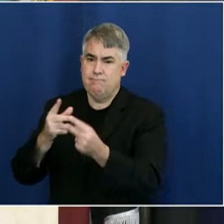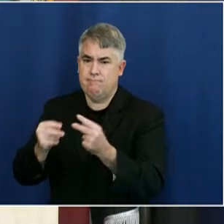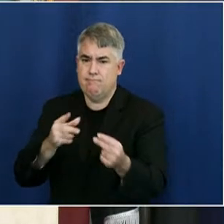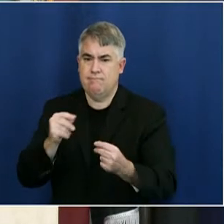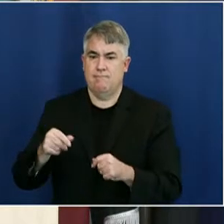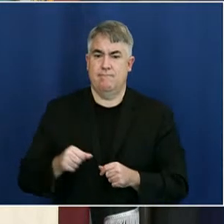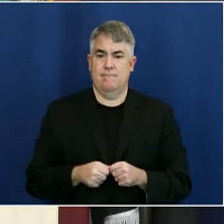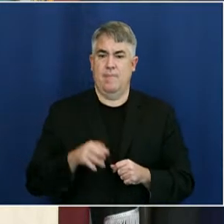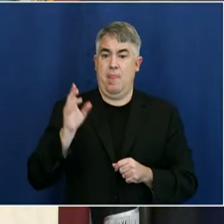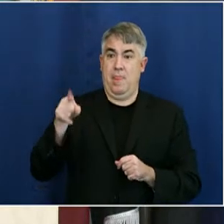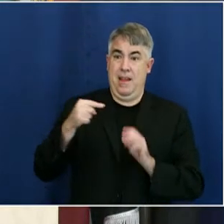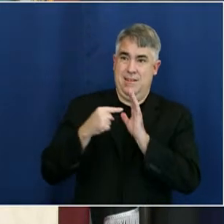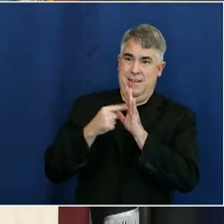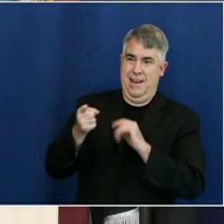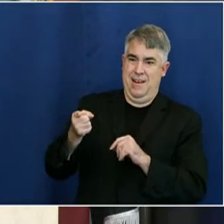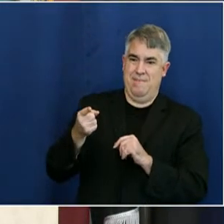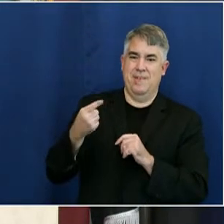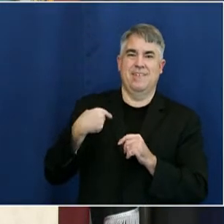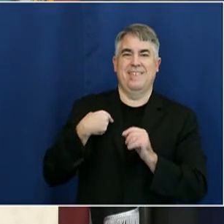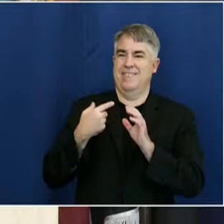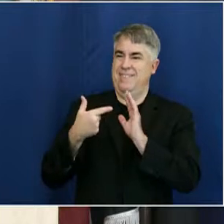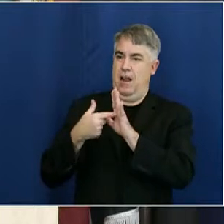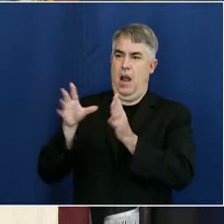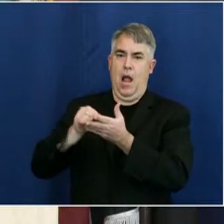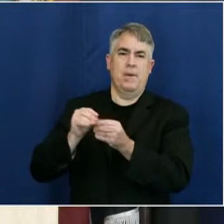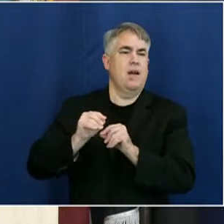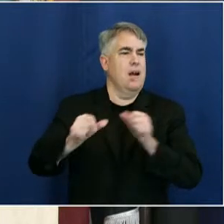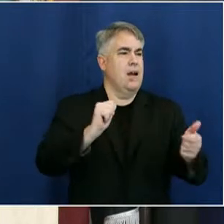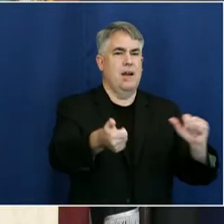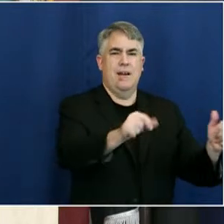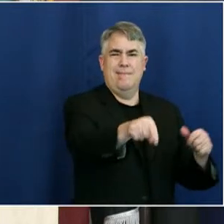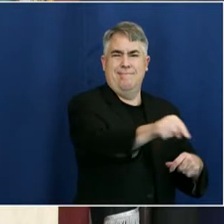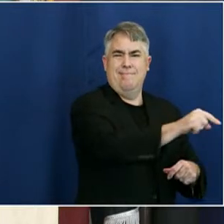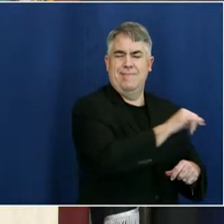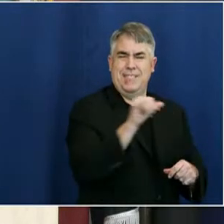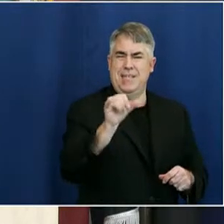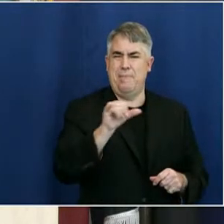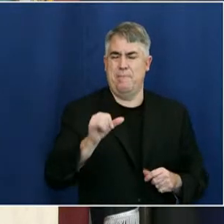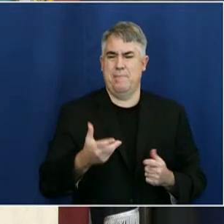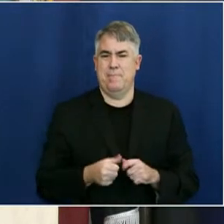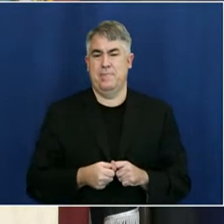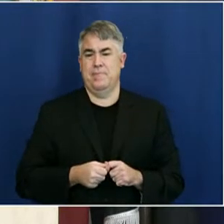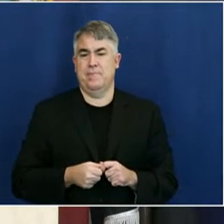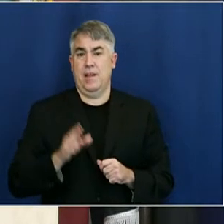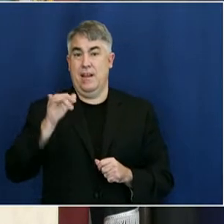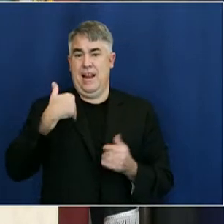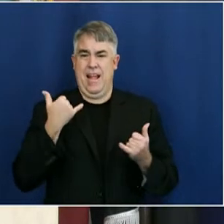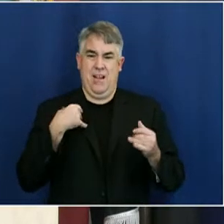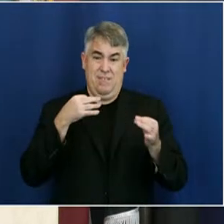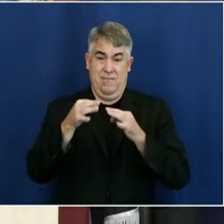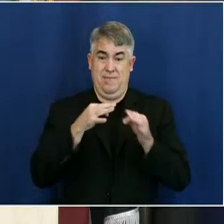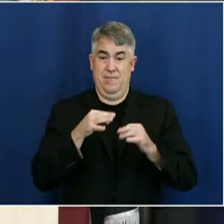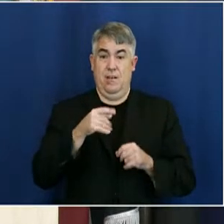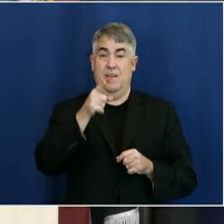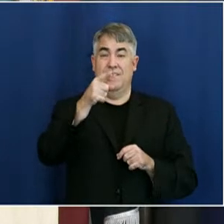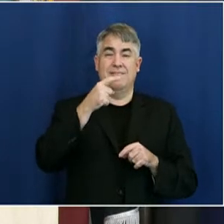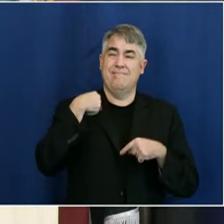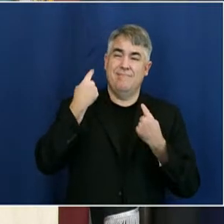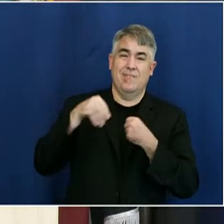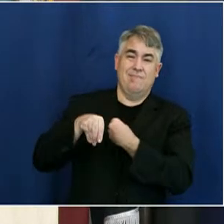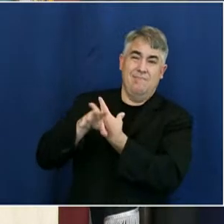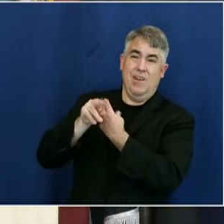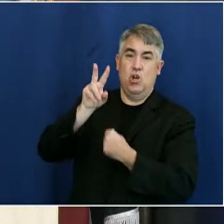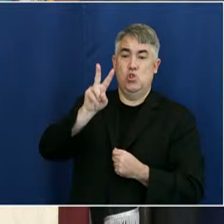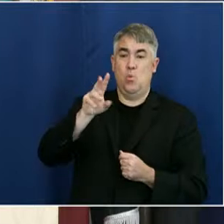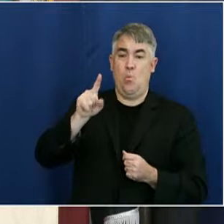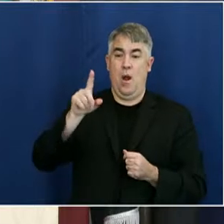places. And final thing for you is just 211. I wanted to update you on some progress surrounding 211. Between February 1st and February